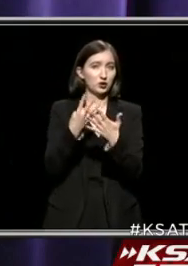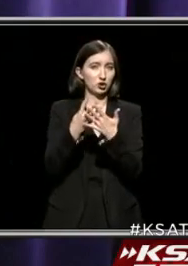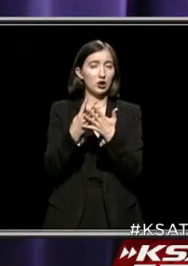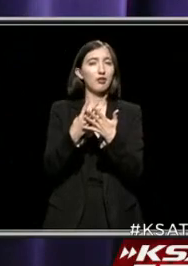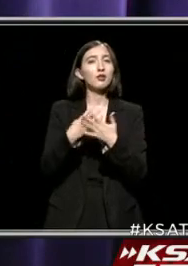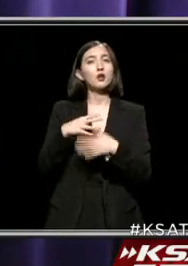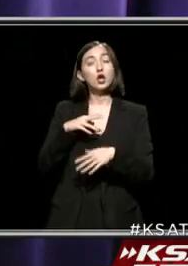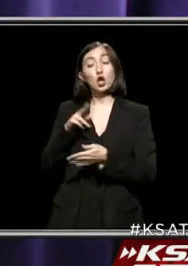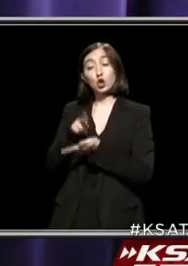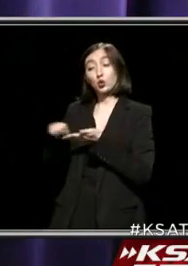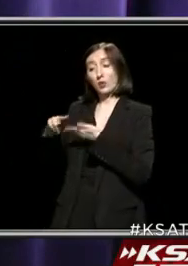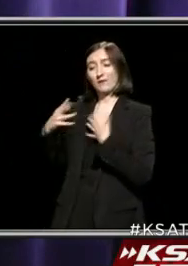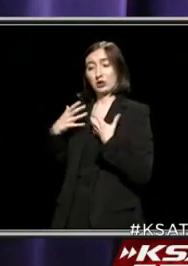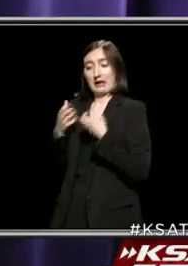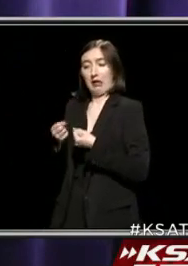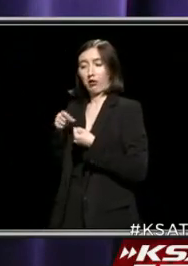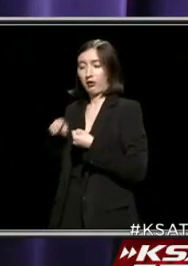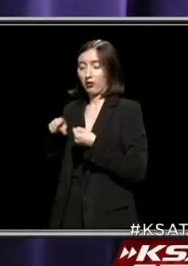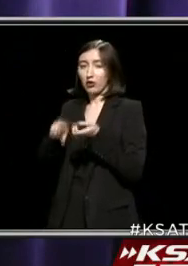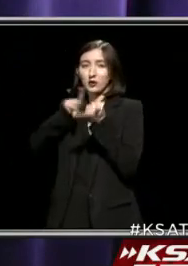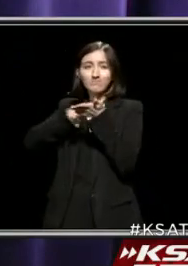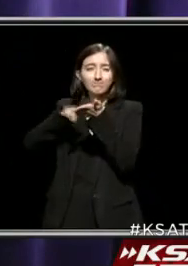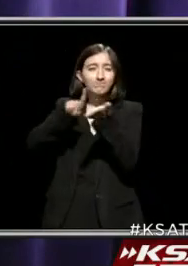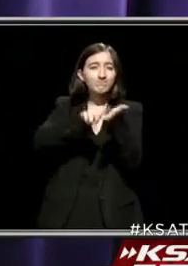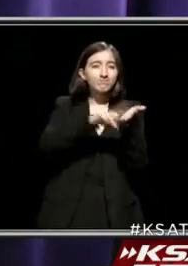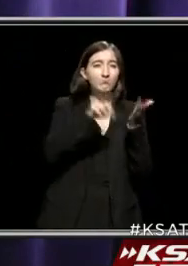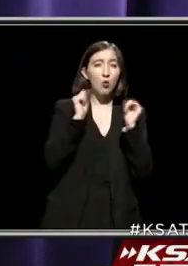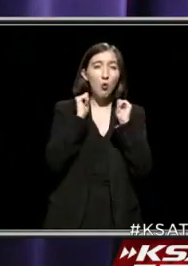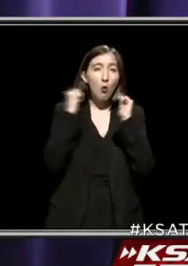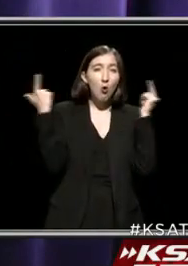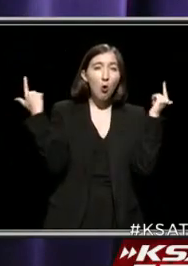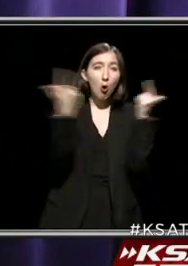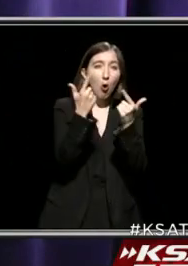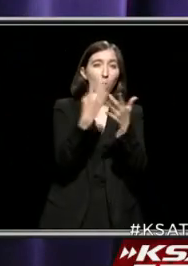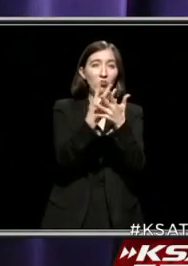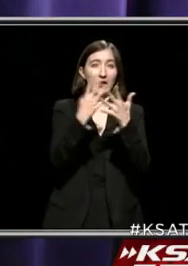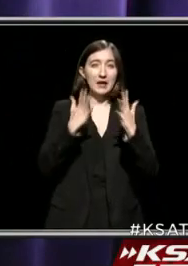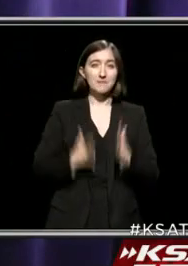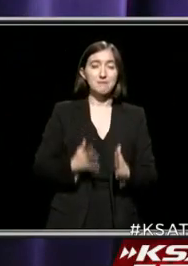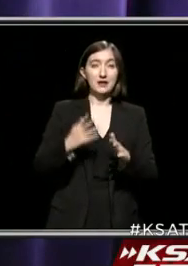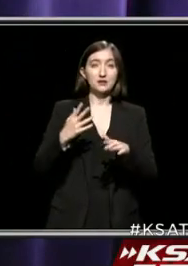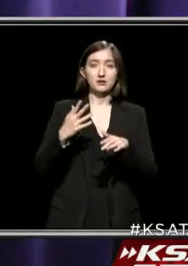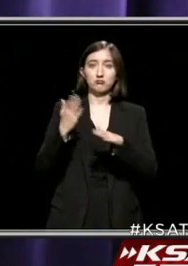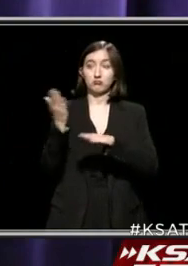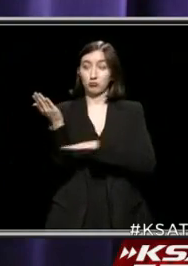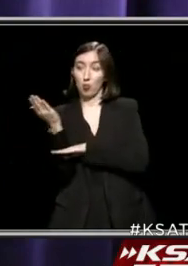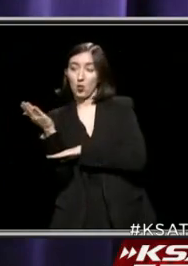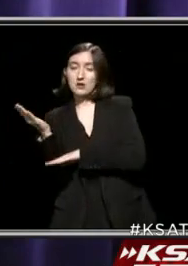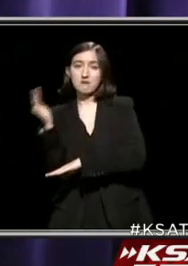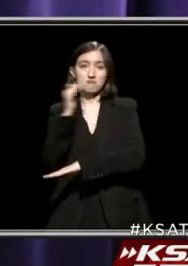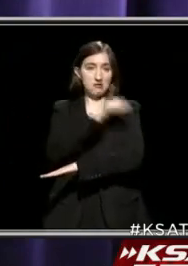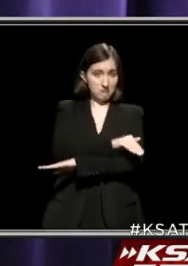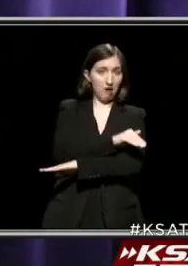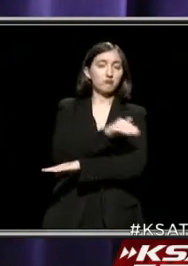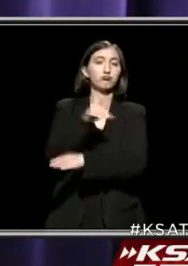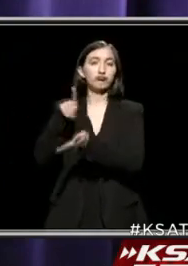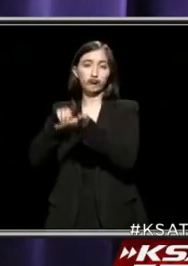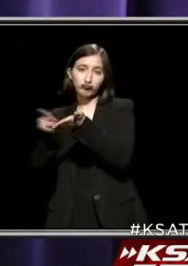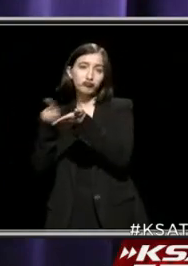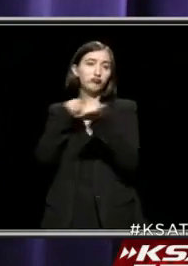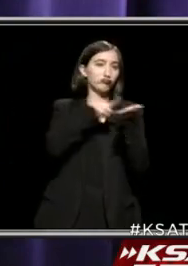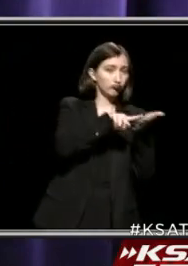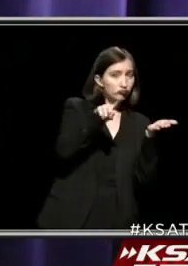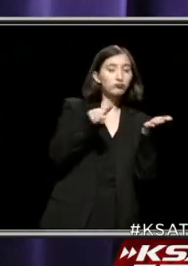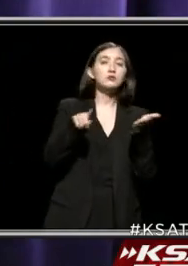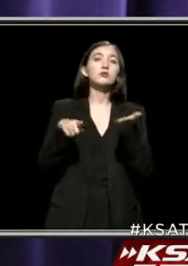doing checks on every inmate 2 times a day, and that includes taking their temperatures. Where we're frustrated at, we